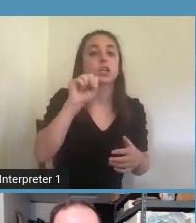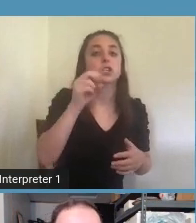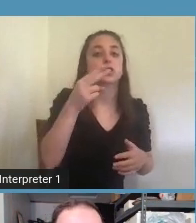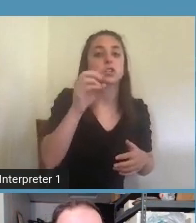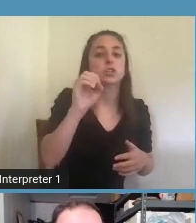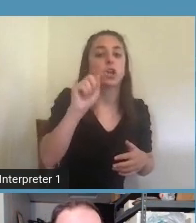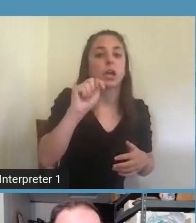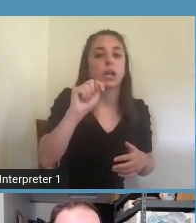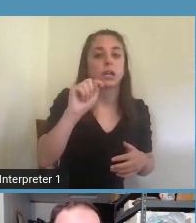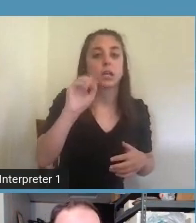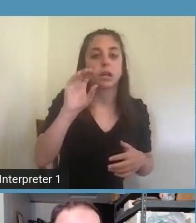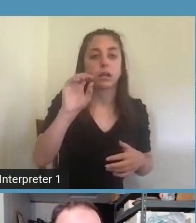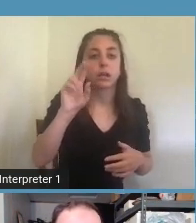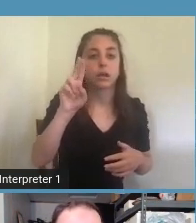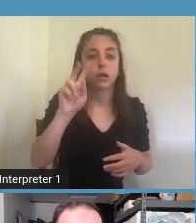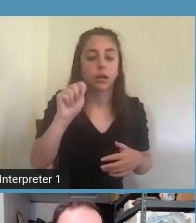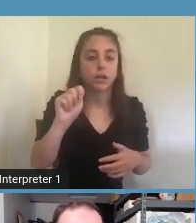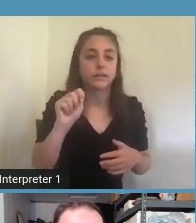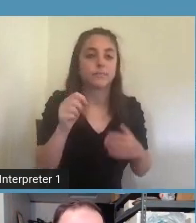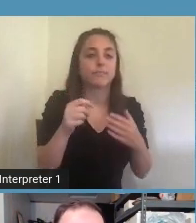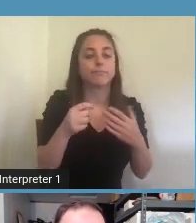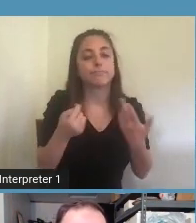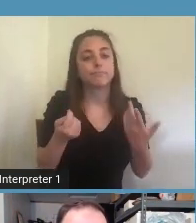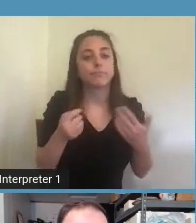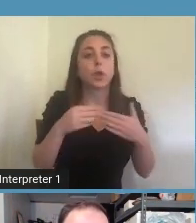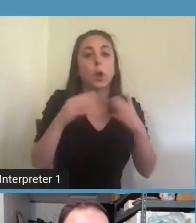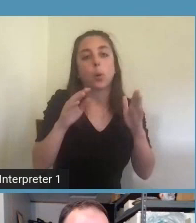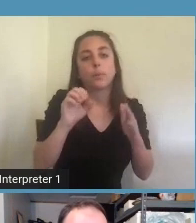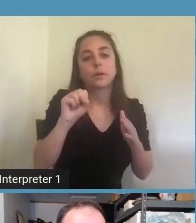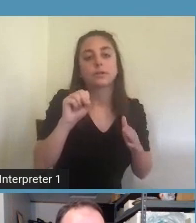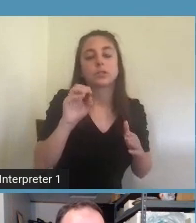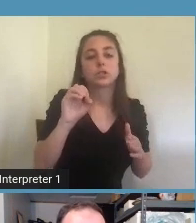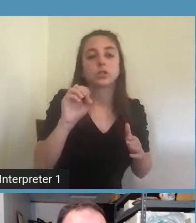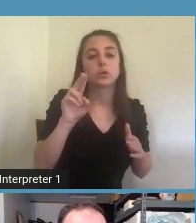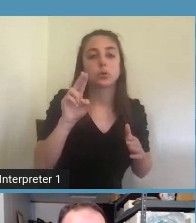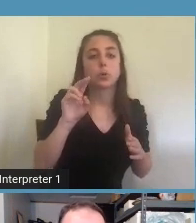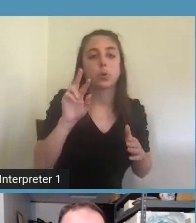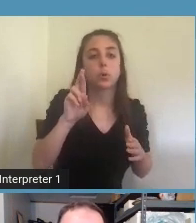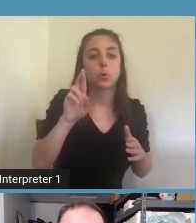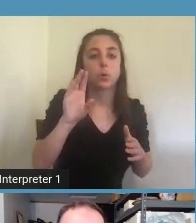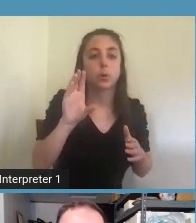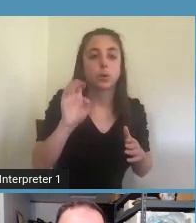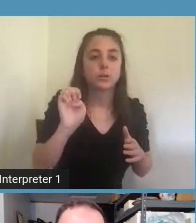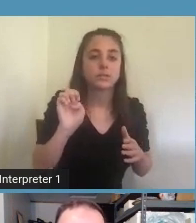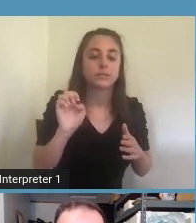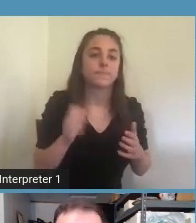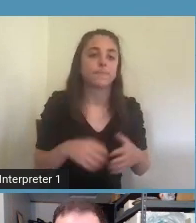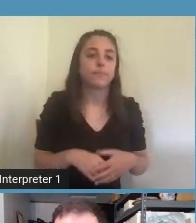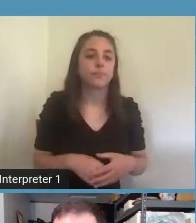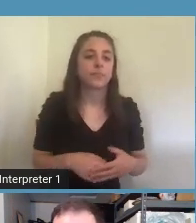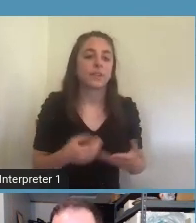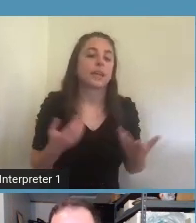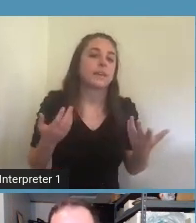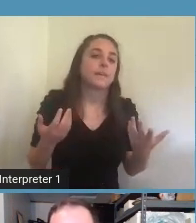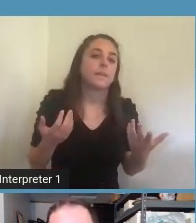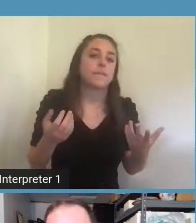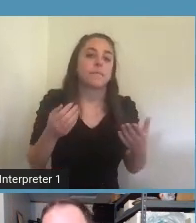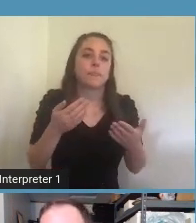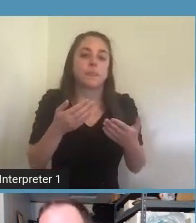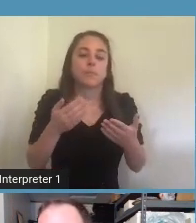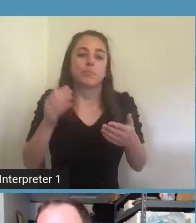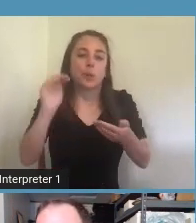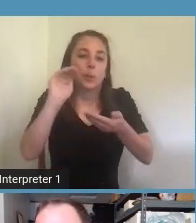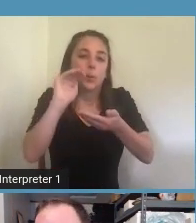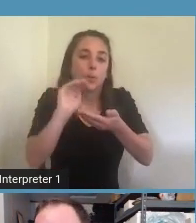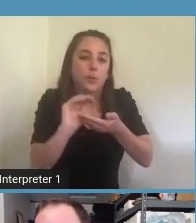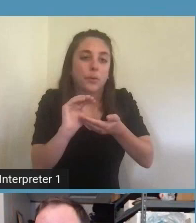It's an open source program, and it doesn't have as much overhead. There's not quite as many advanced features, but it